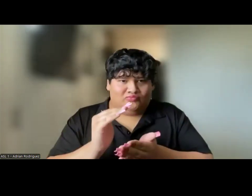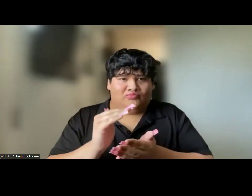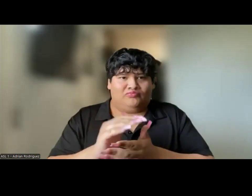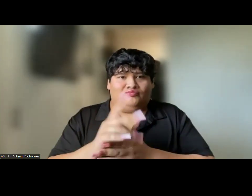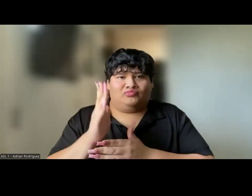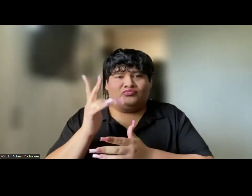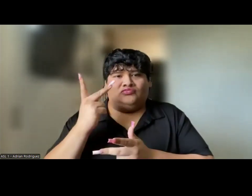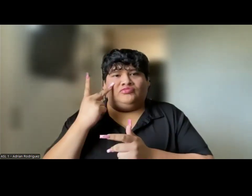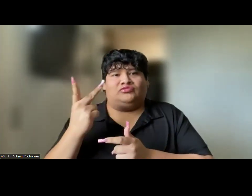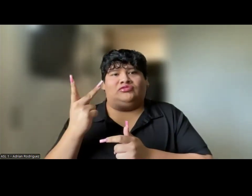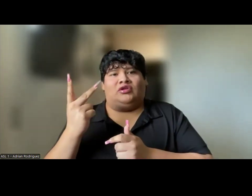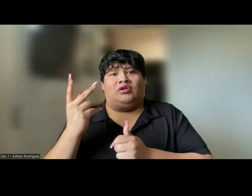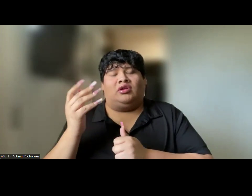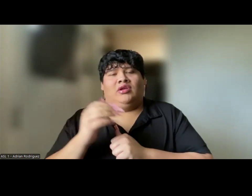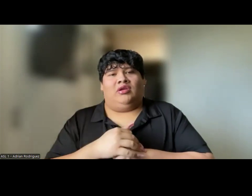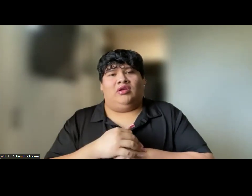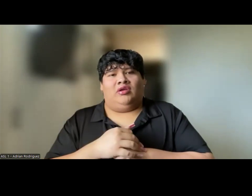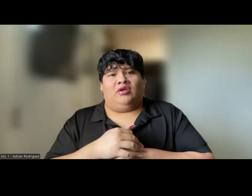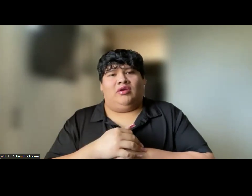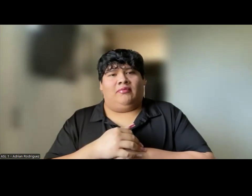able to identify